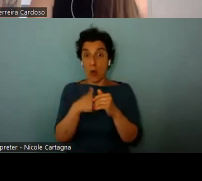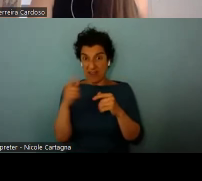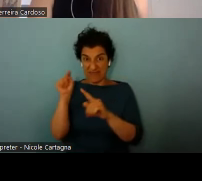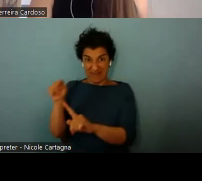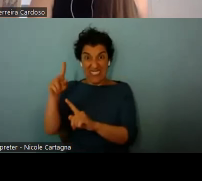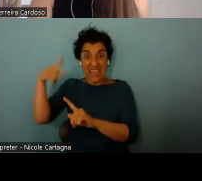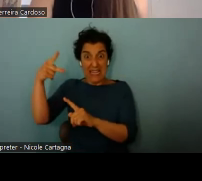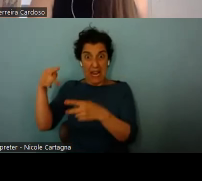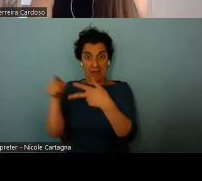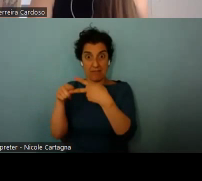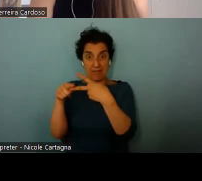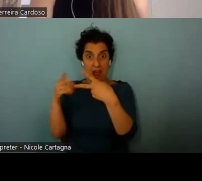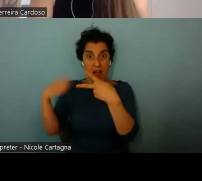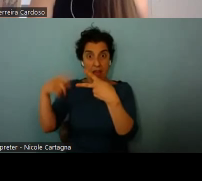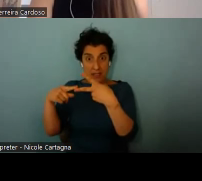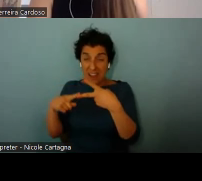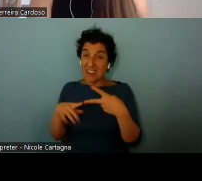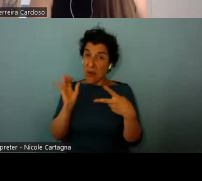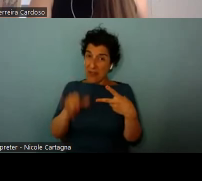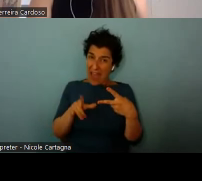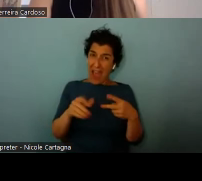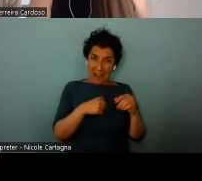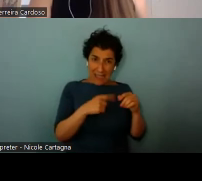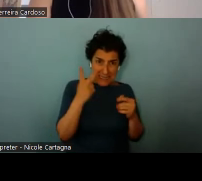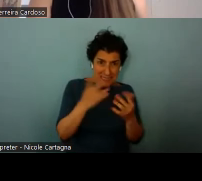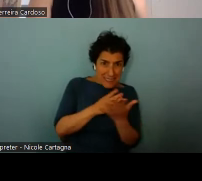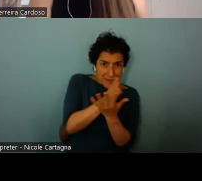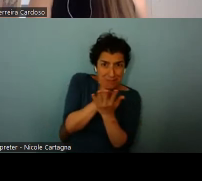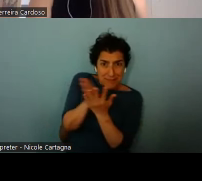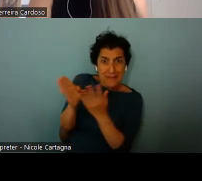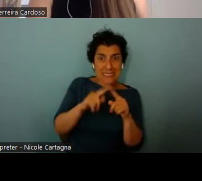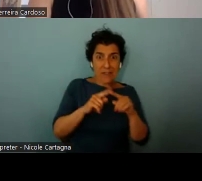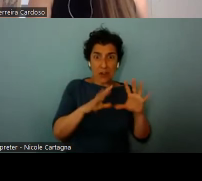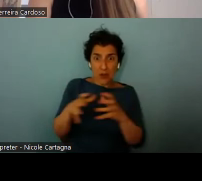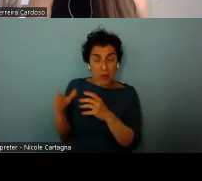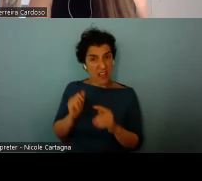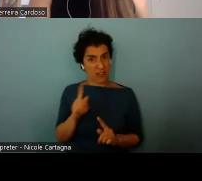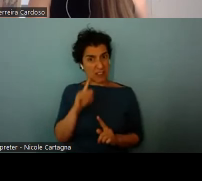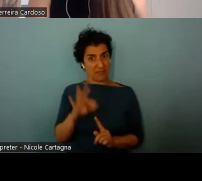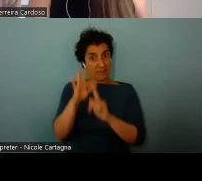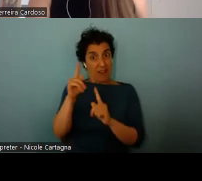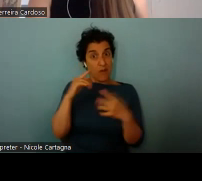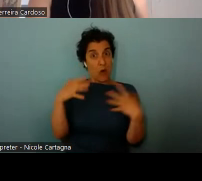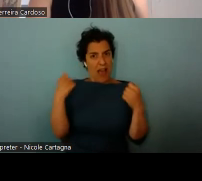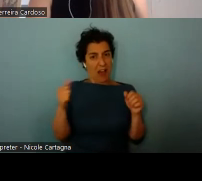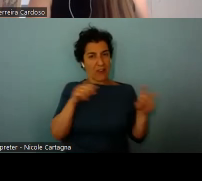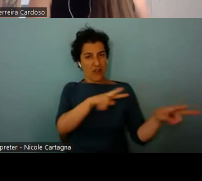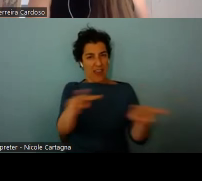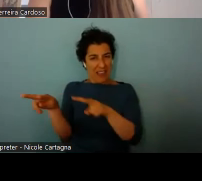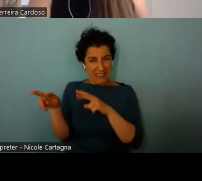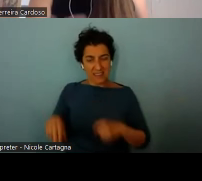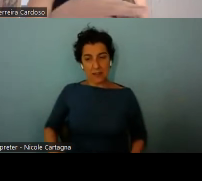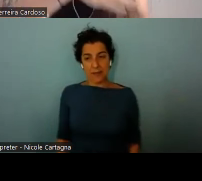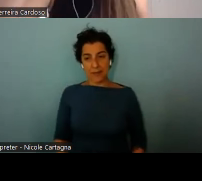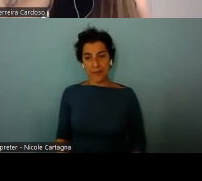kind of granularity was unusual for health surveillance. And so in this case, if we had looked at a group,